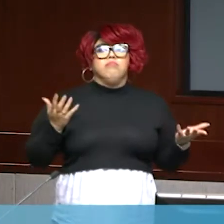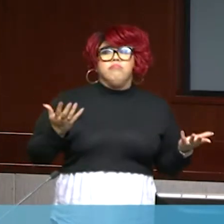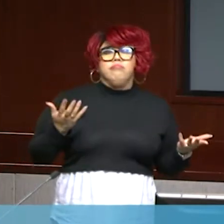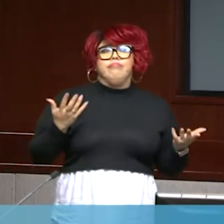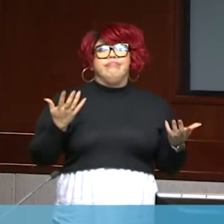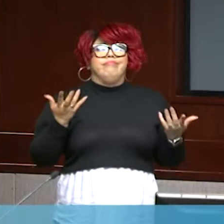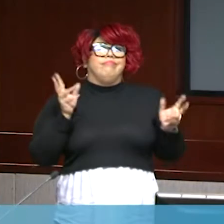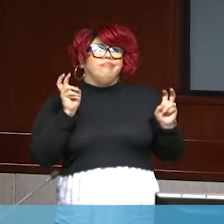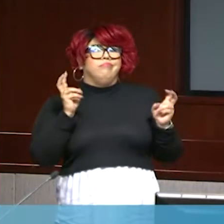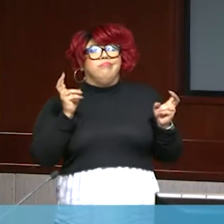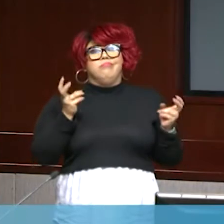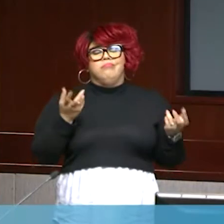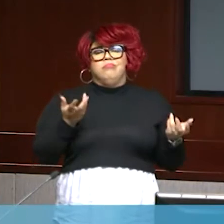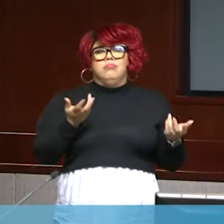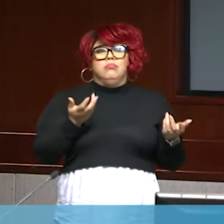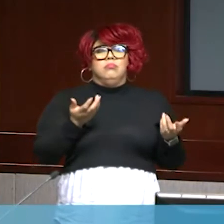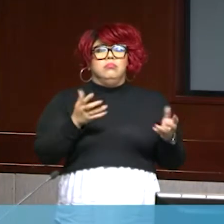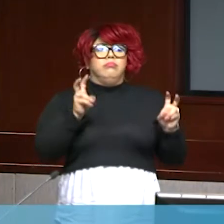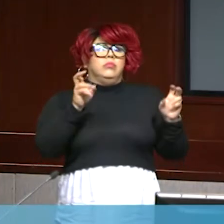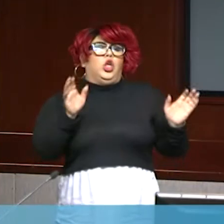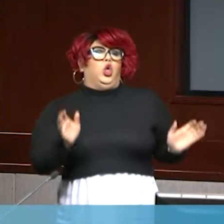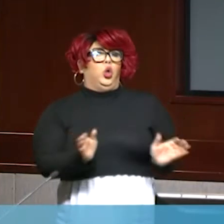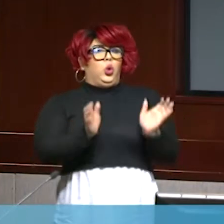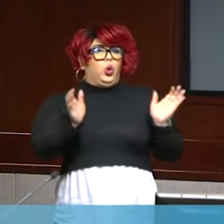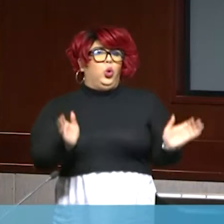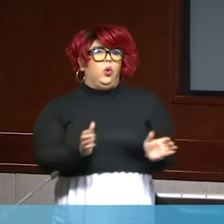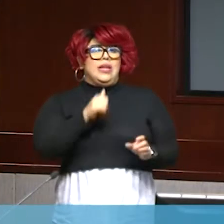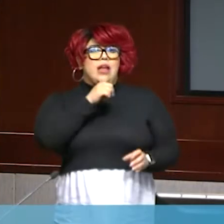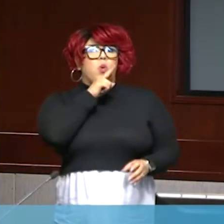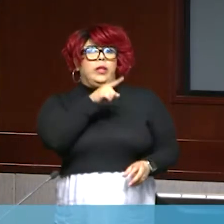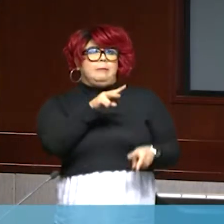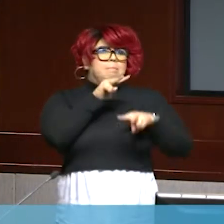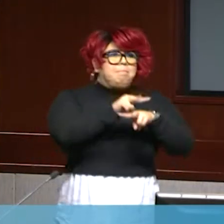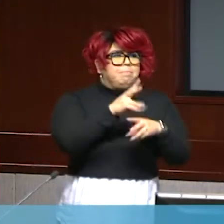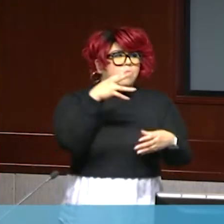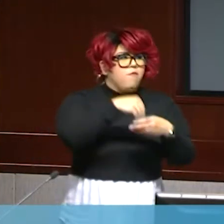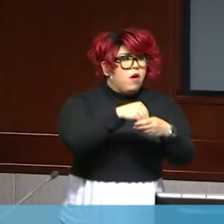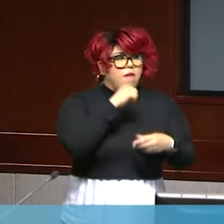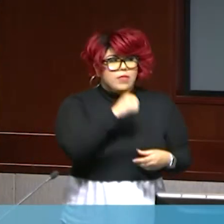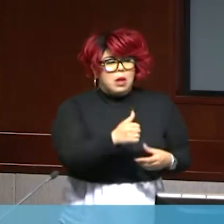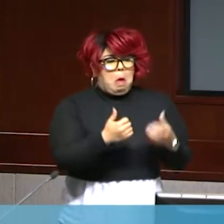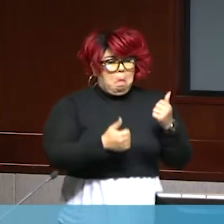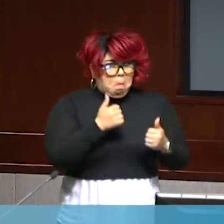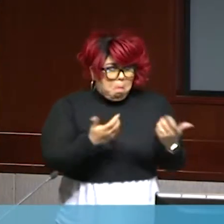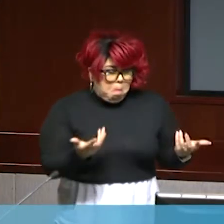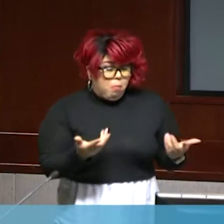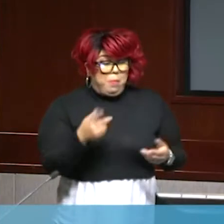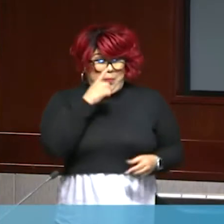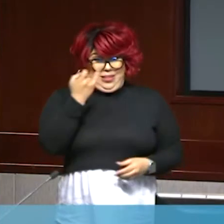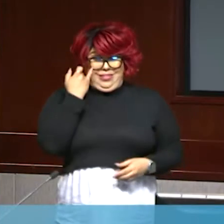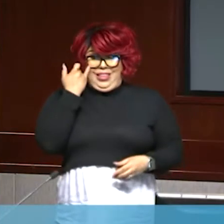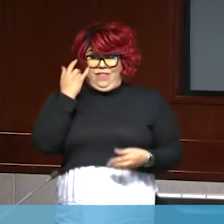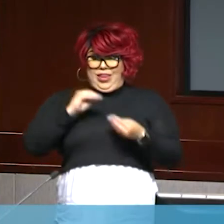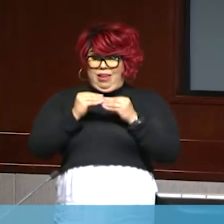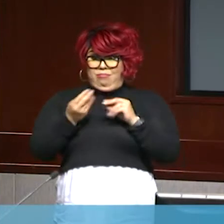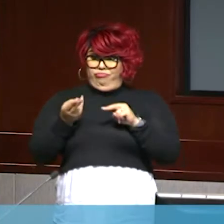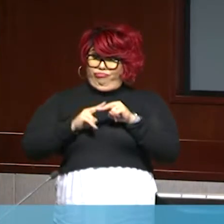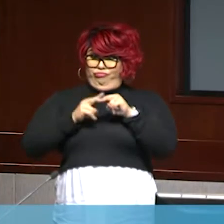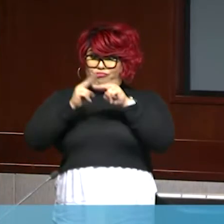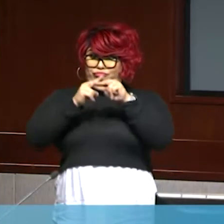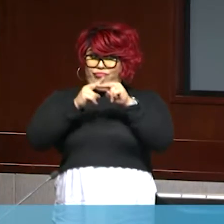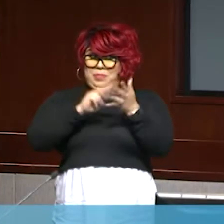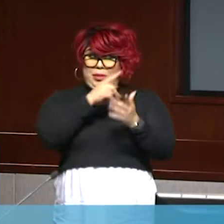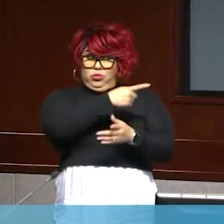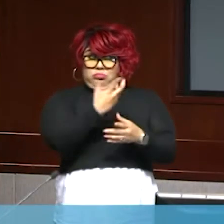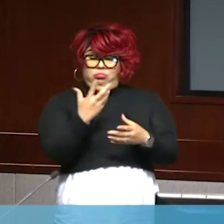we're just kind of, encouraging them to follow the guidelines? Or as the numbers accelerate, are we going to have more of an actual enforcement?